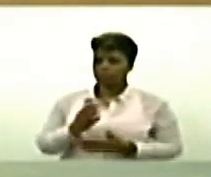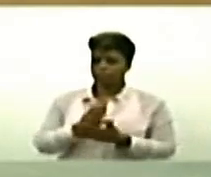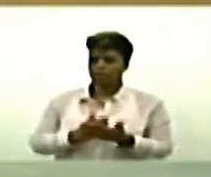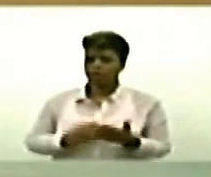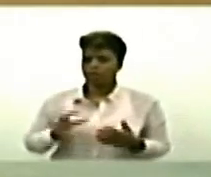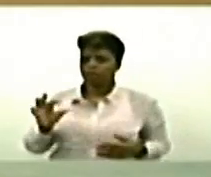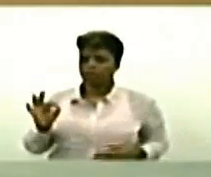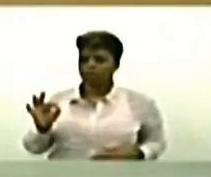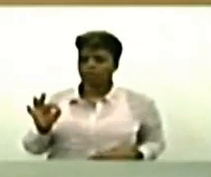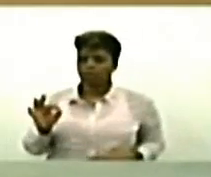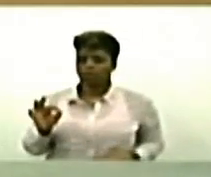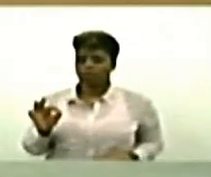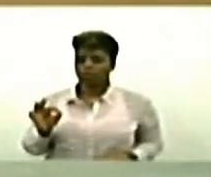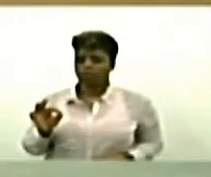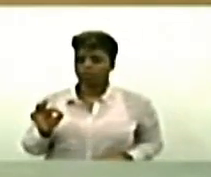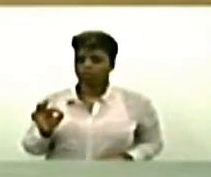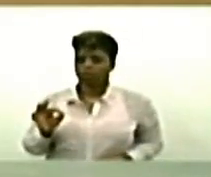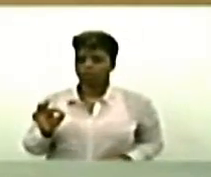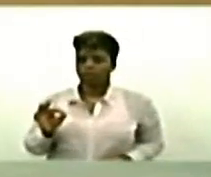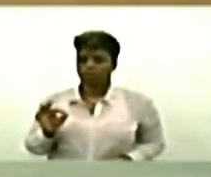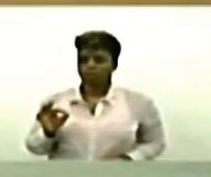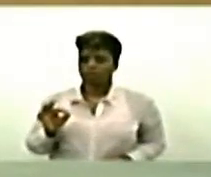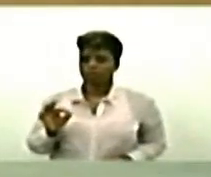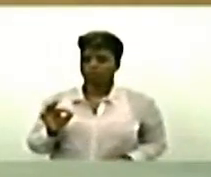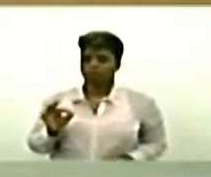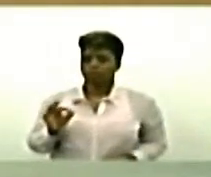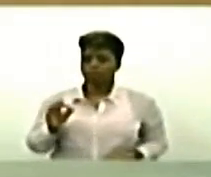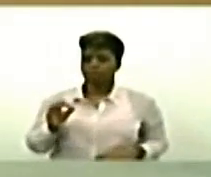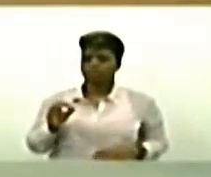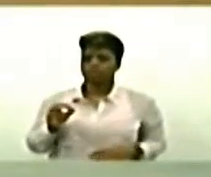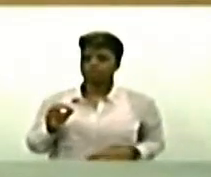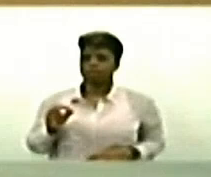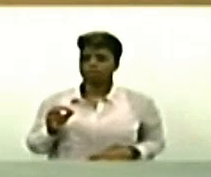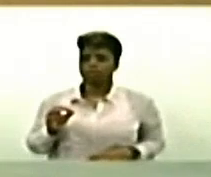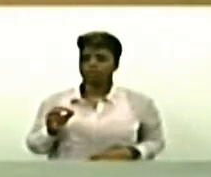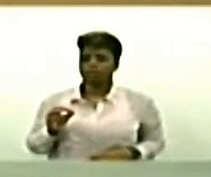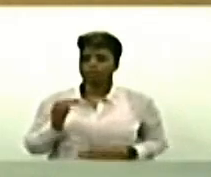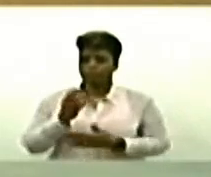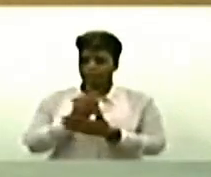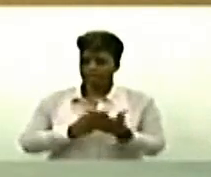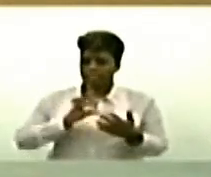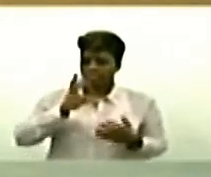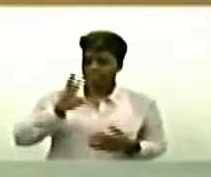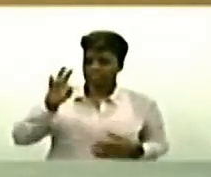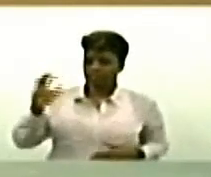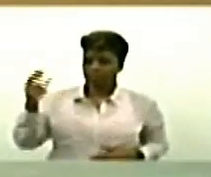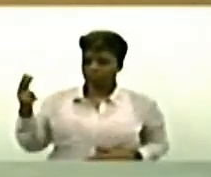Yeah, Clause 9. Yes? Yeah. To Section 67.3 of the Principal Act. Yeah.